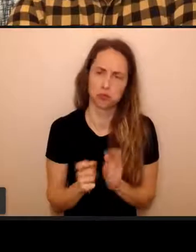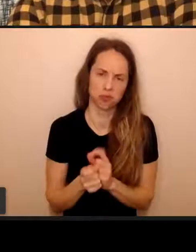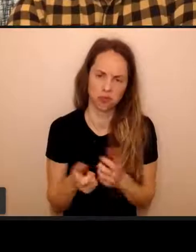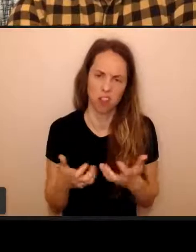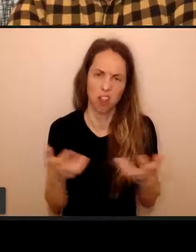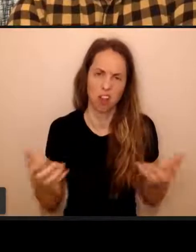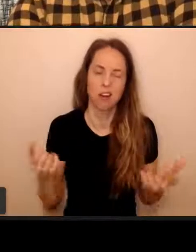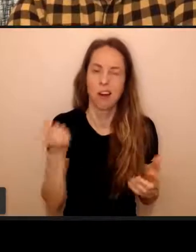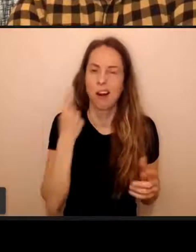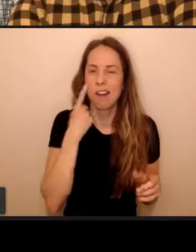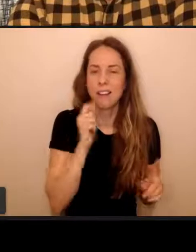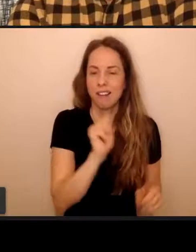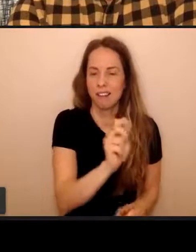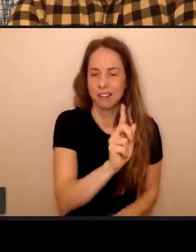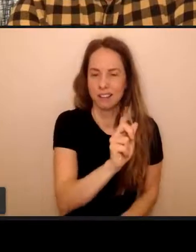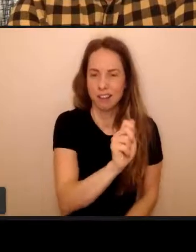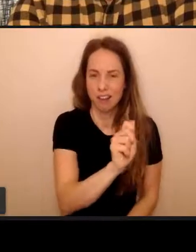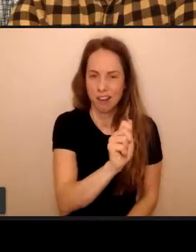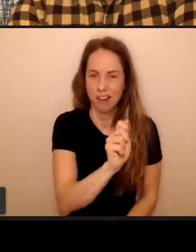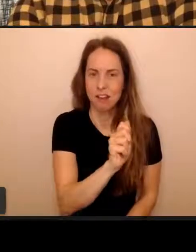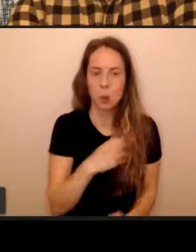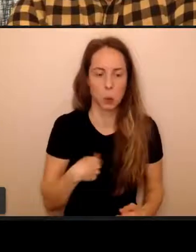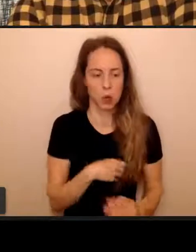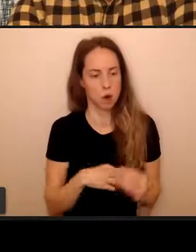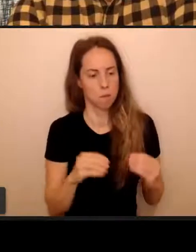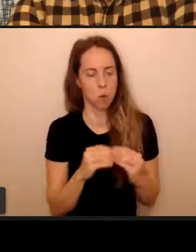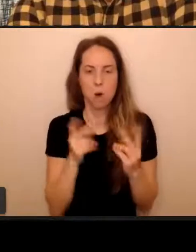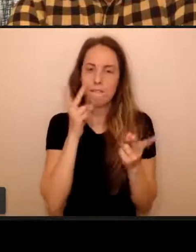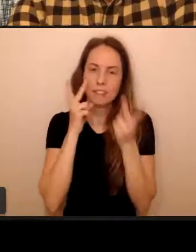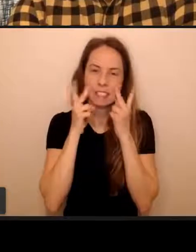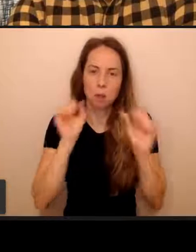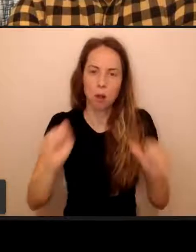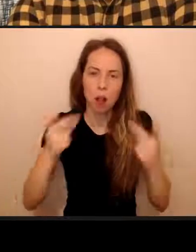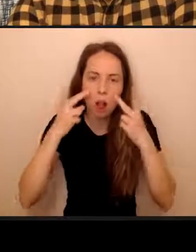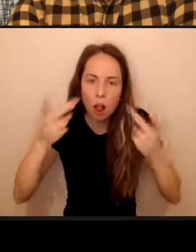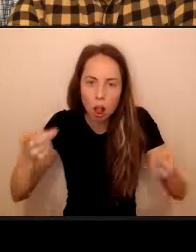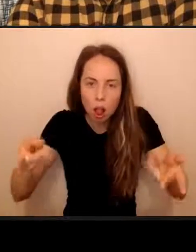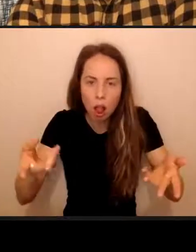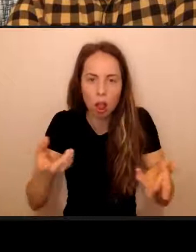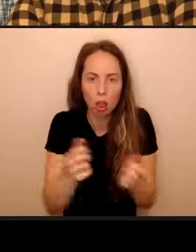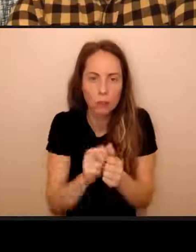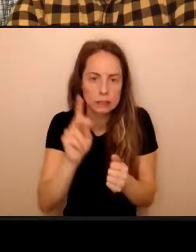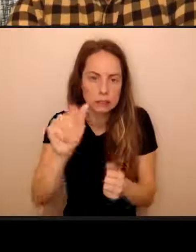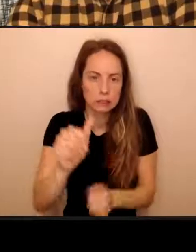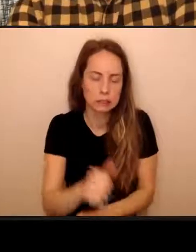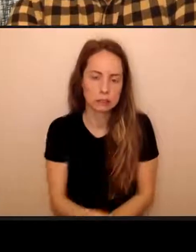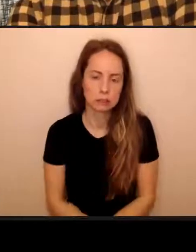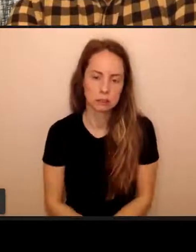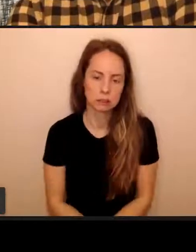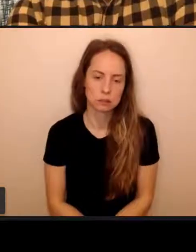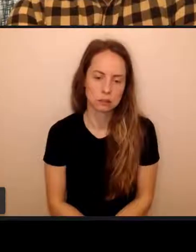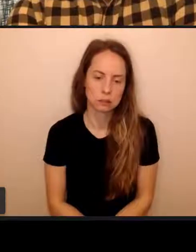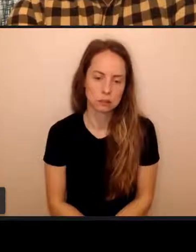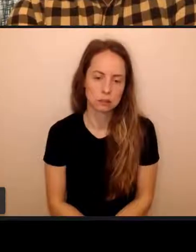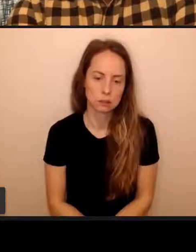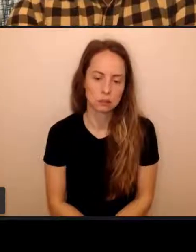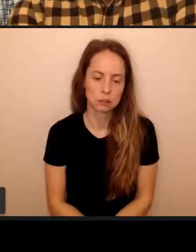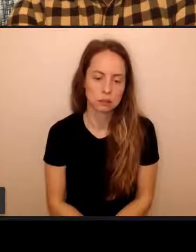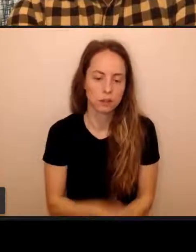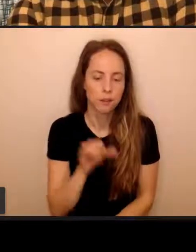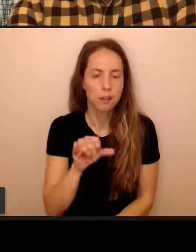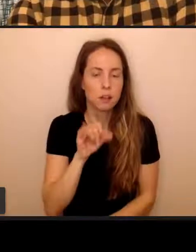ADA, has made us more visible, people with disabilities, and it's driven so